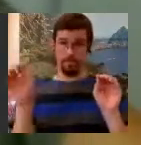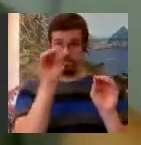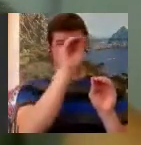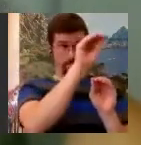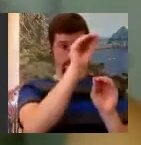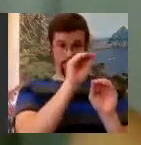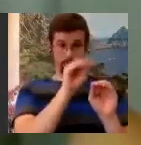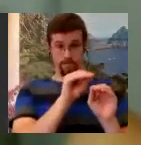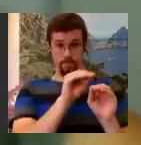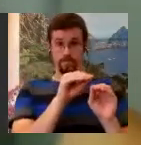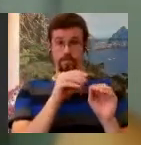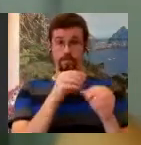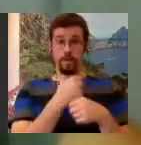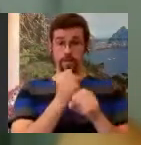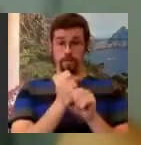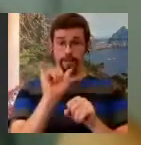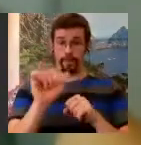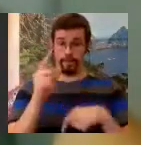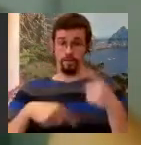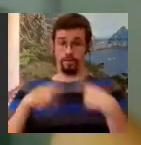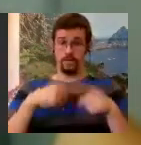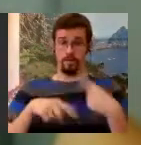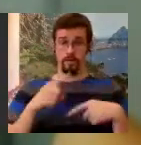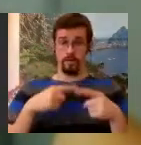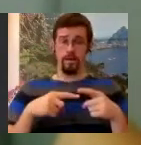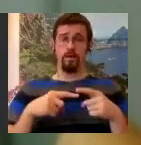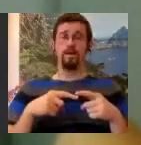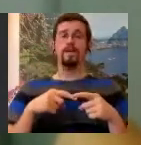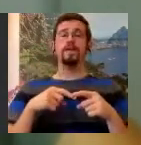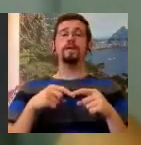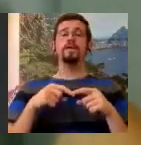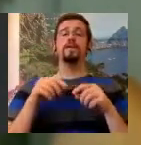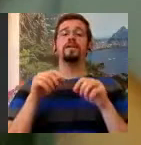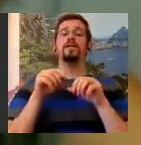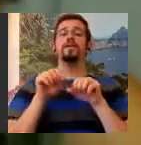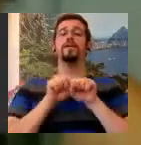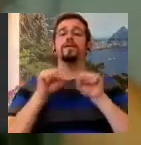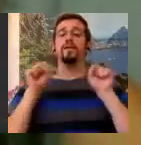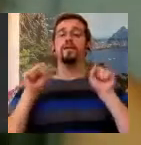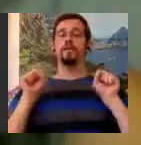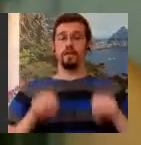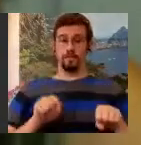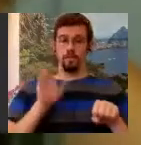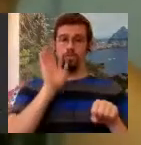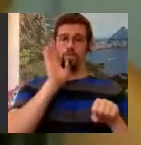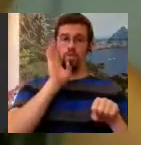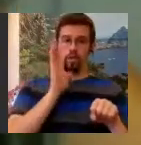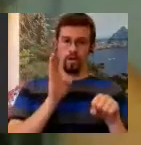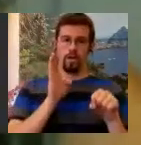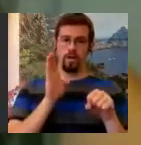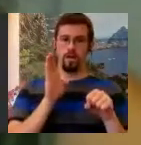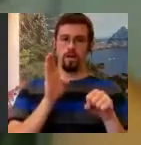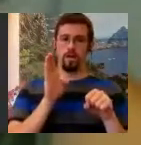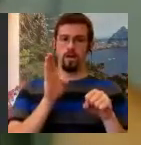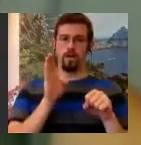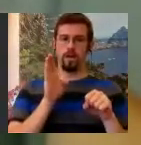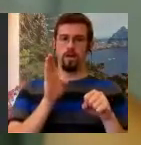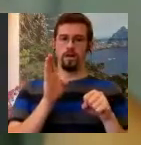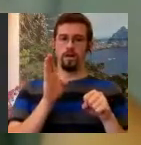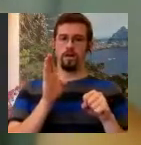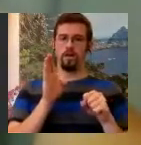you are composing a sign, the system can suggest you glyphs which are